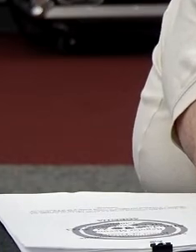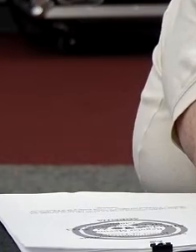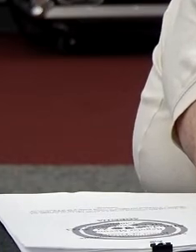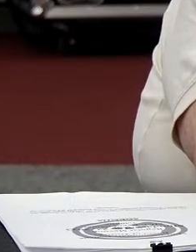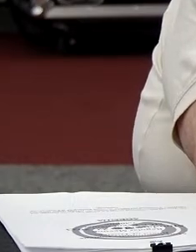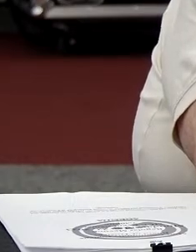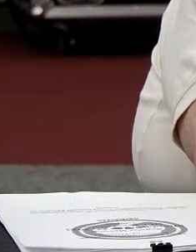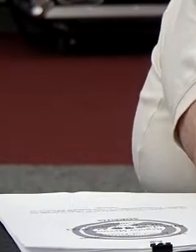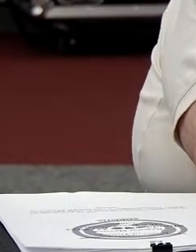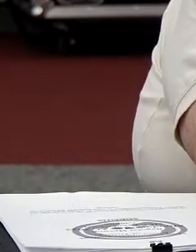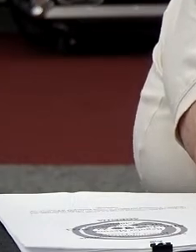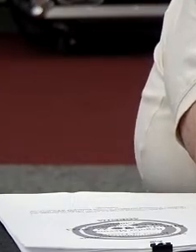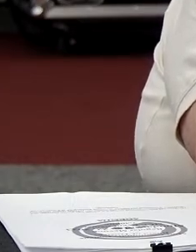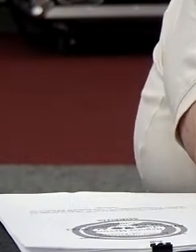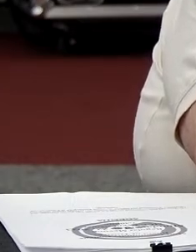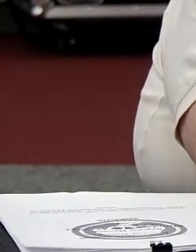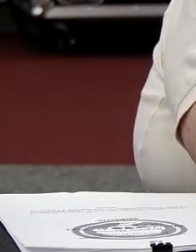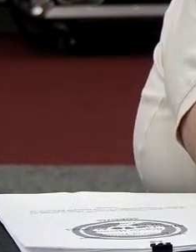full-time attorney.